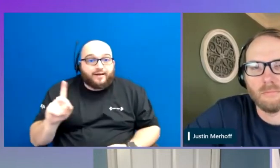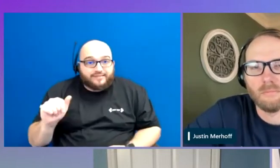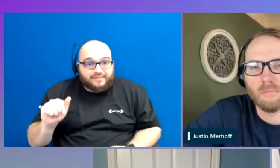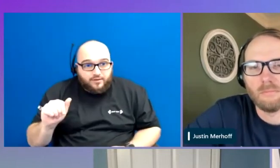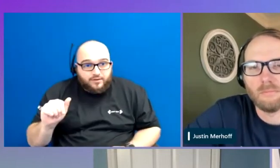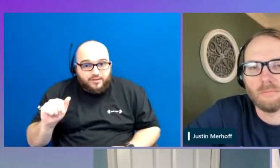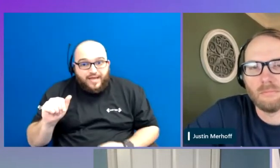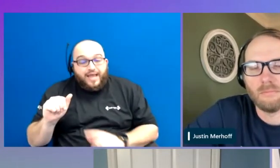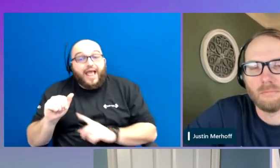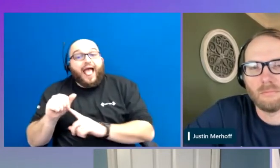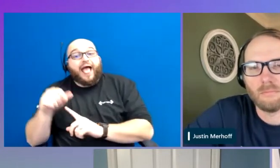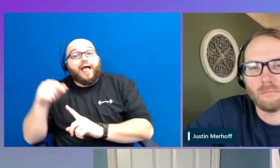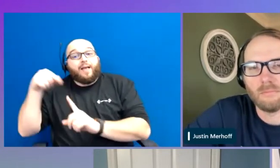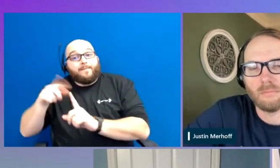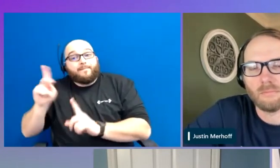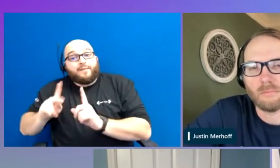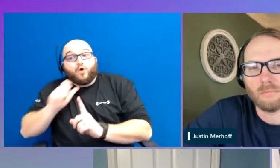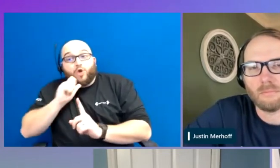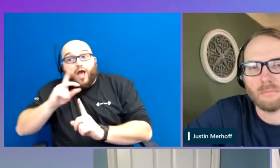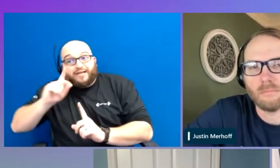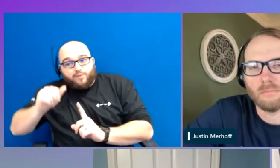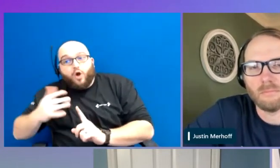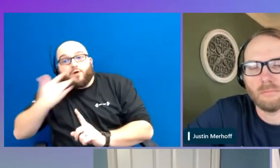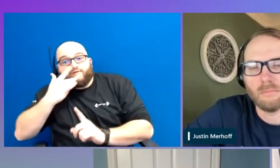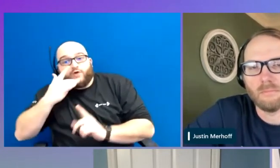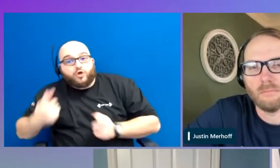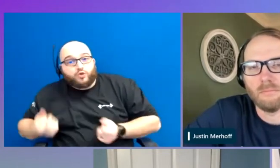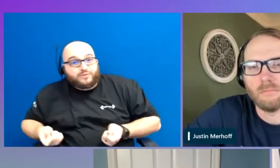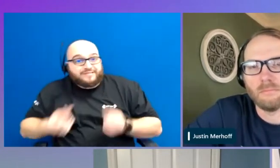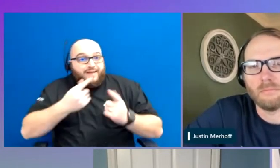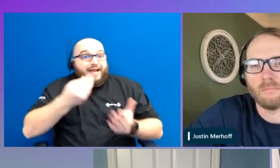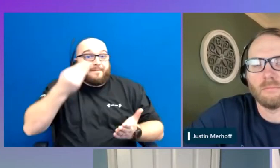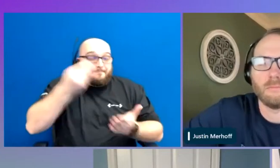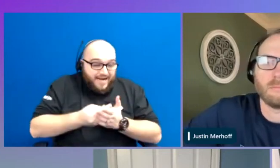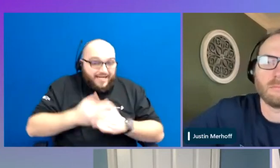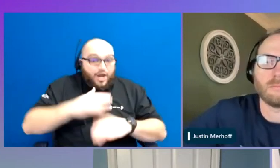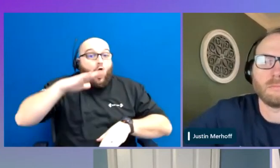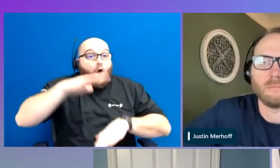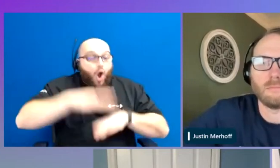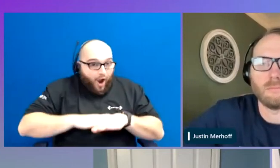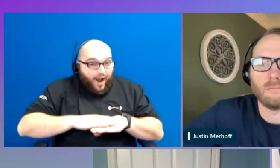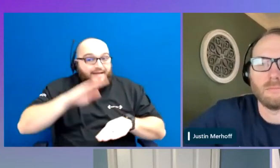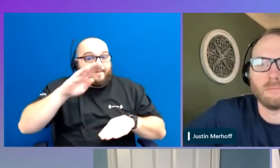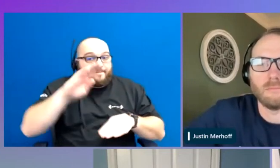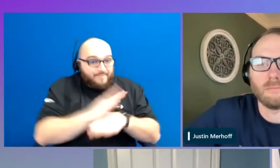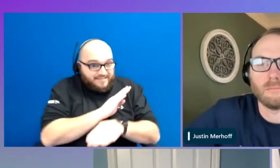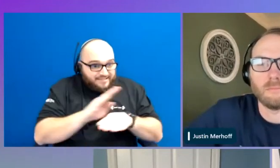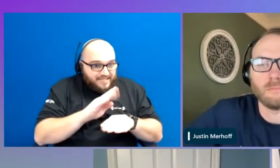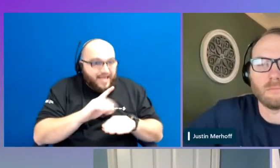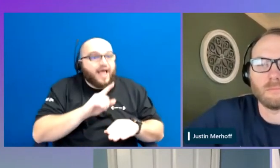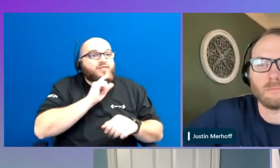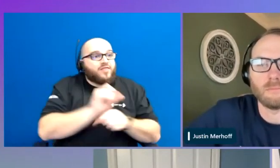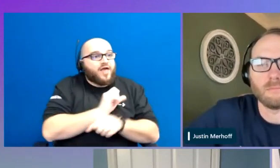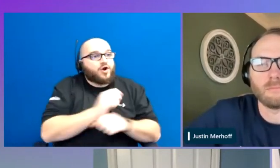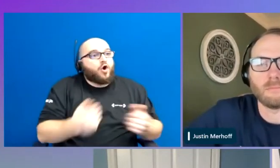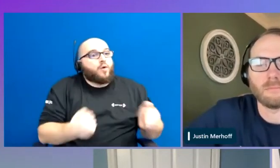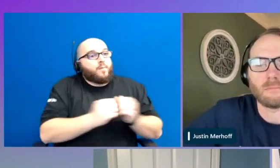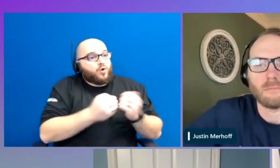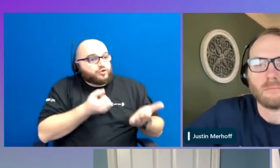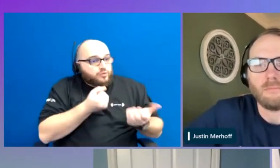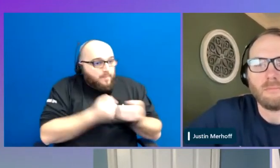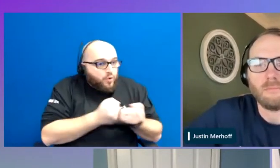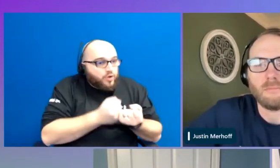to spend on businesses that are more supportive and more